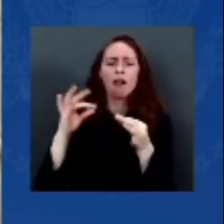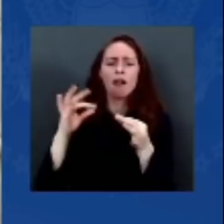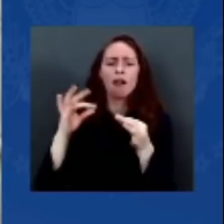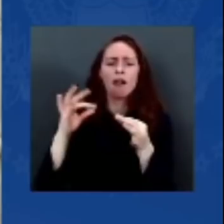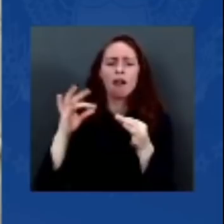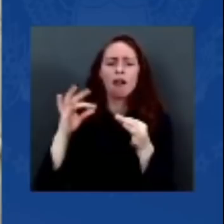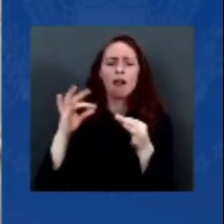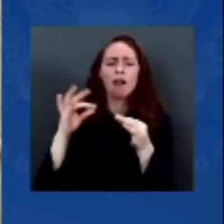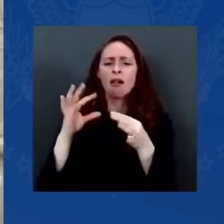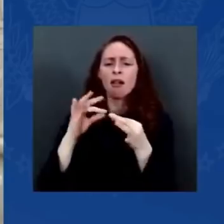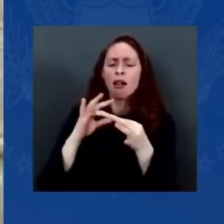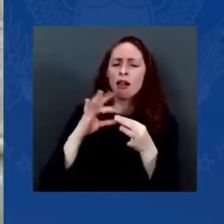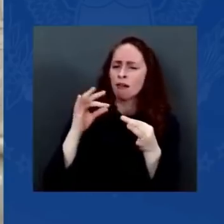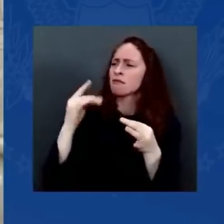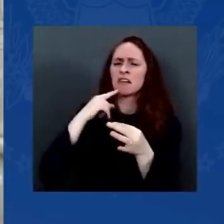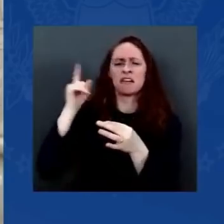Whatever. Next.